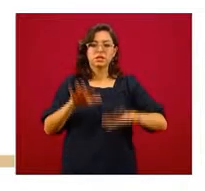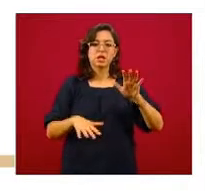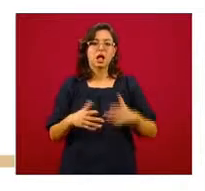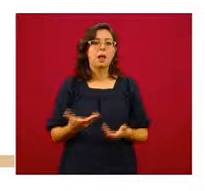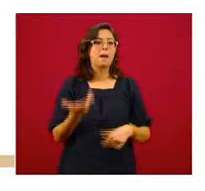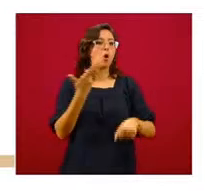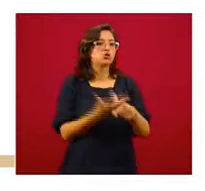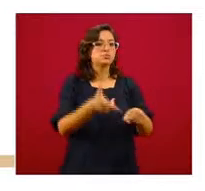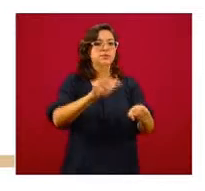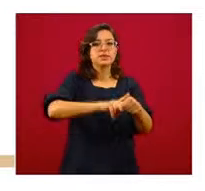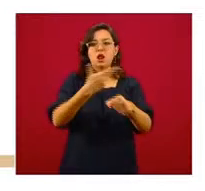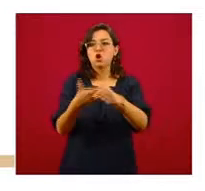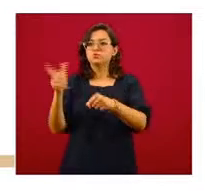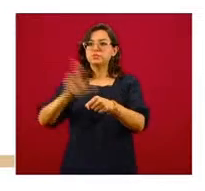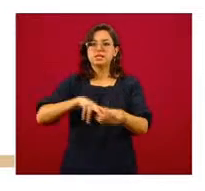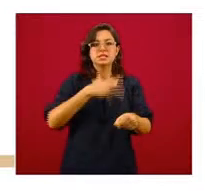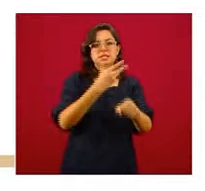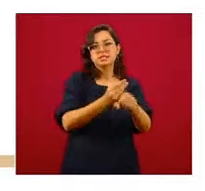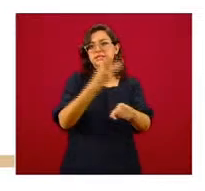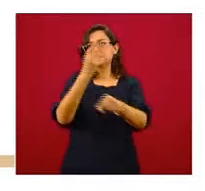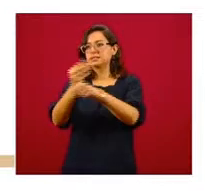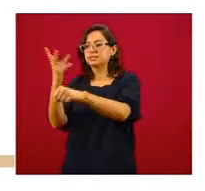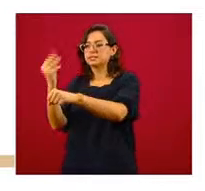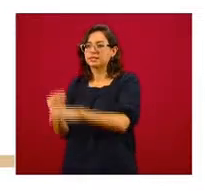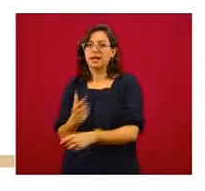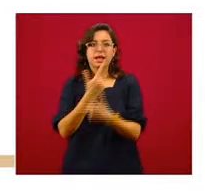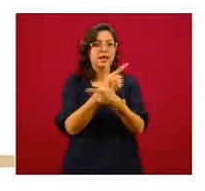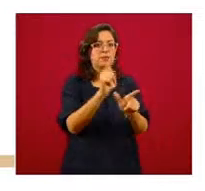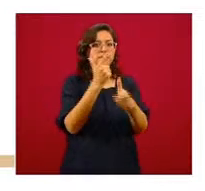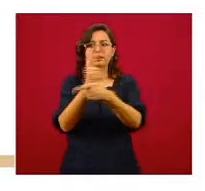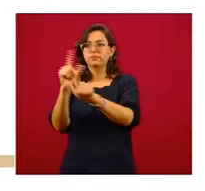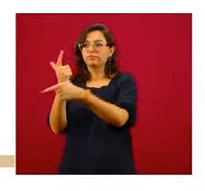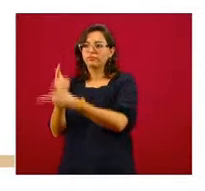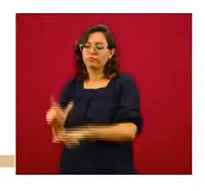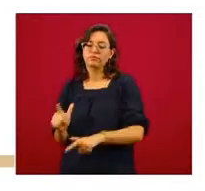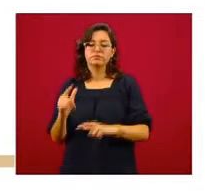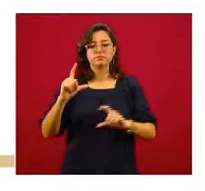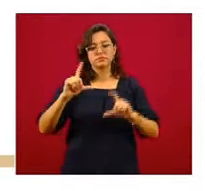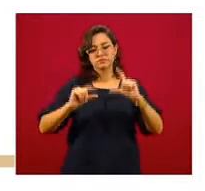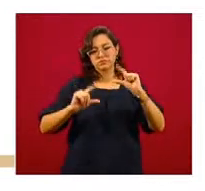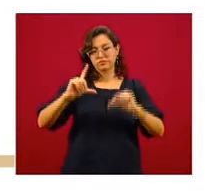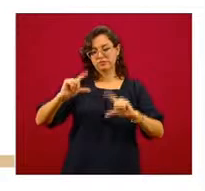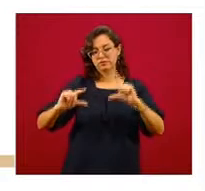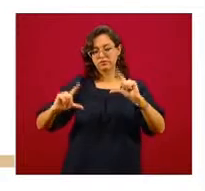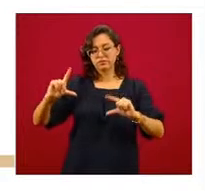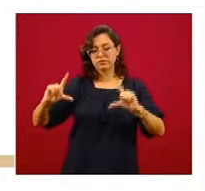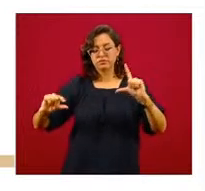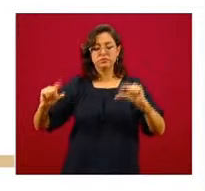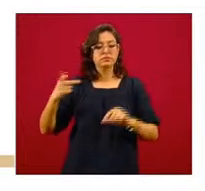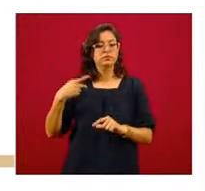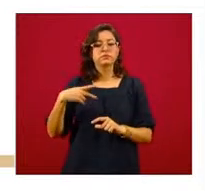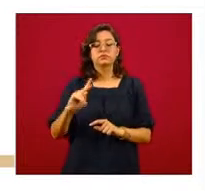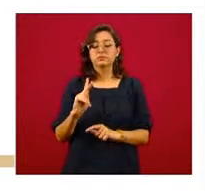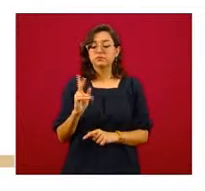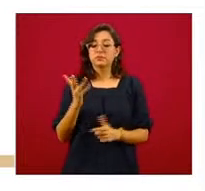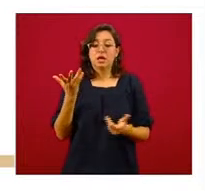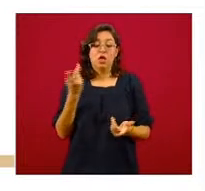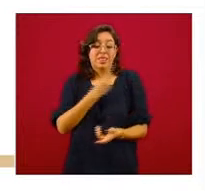Of course, with the reconversion, this may shift, but we must always maintain a certain